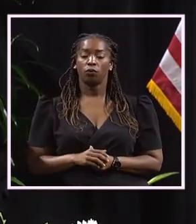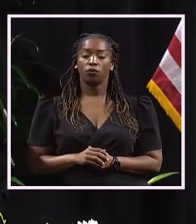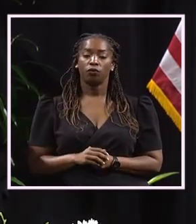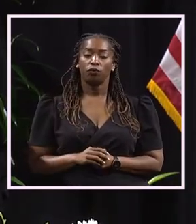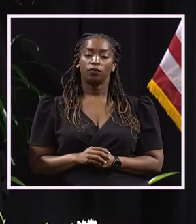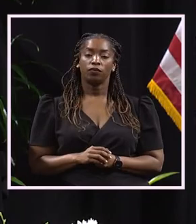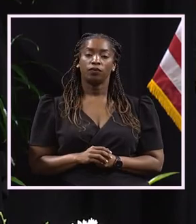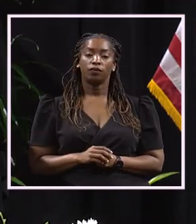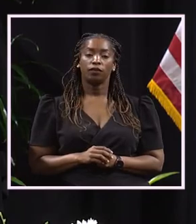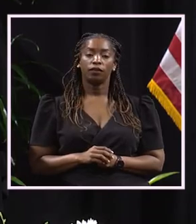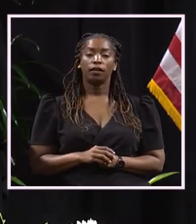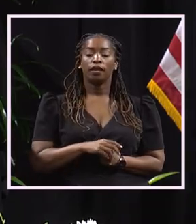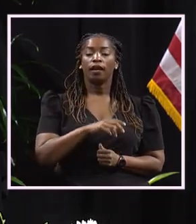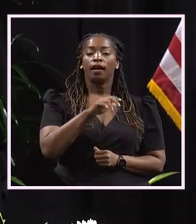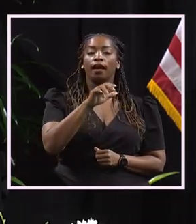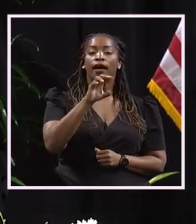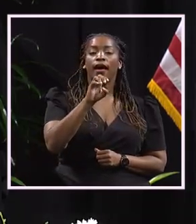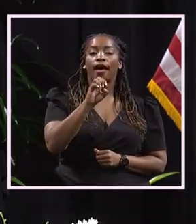Aaron N. Cantu.